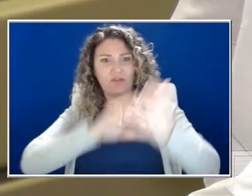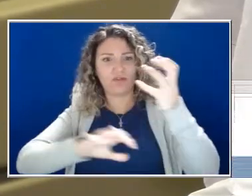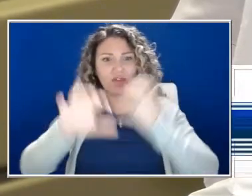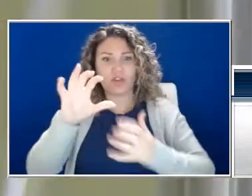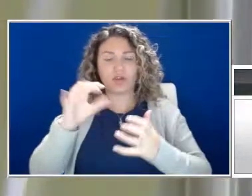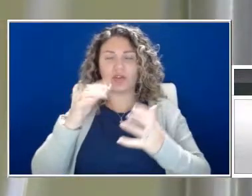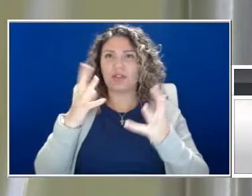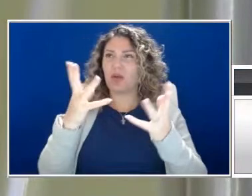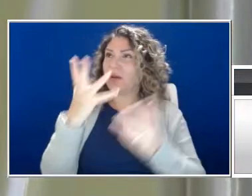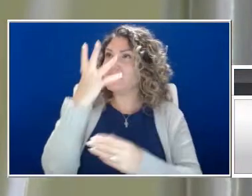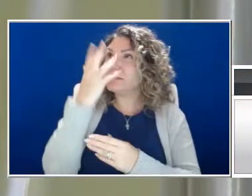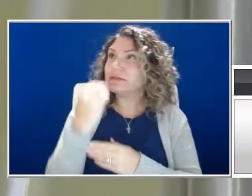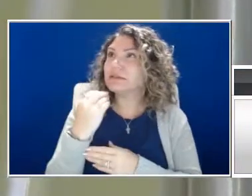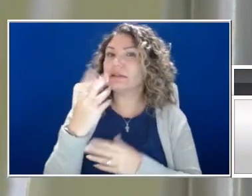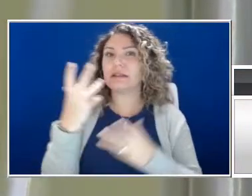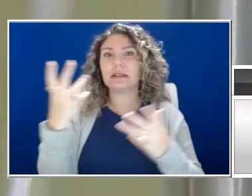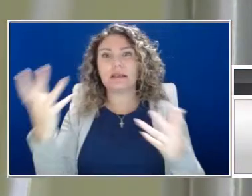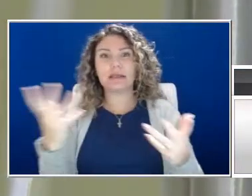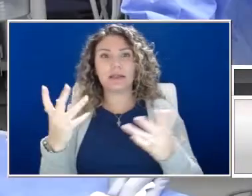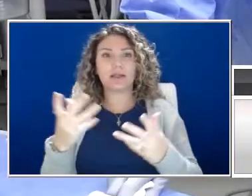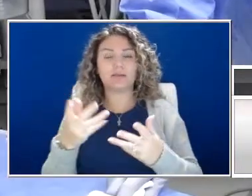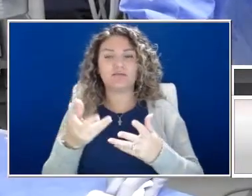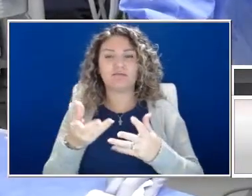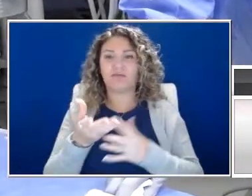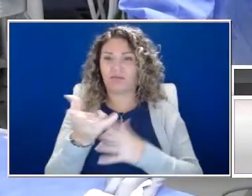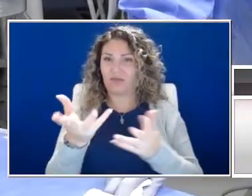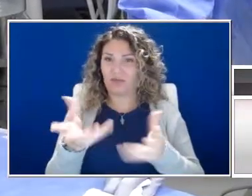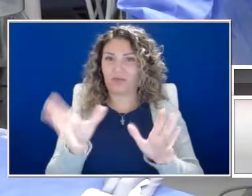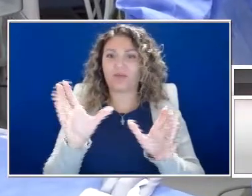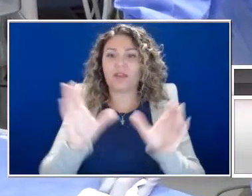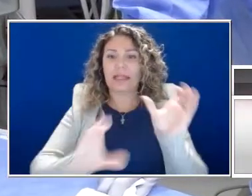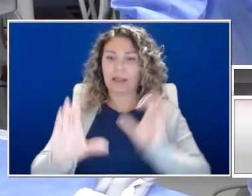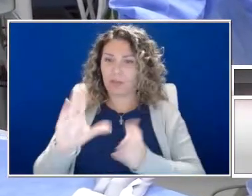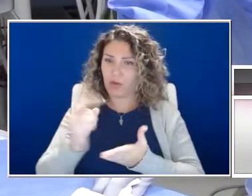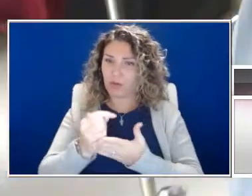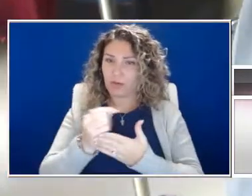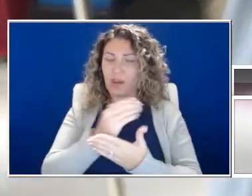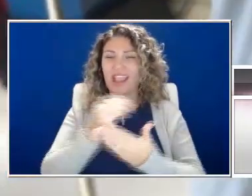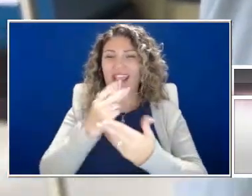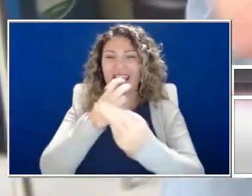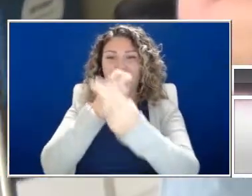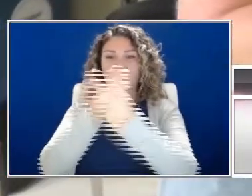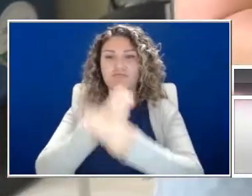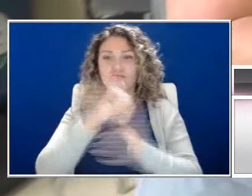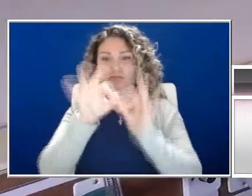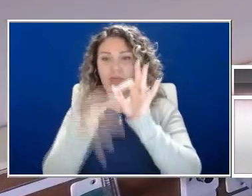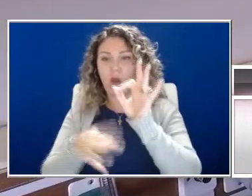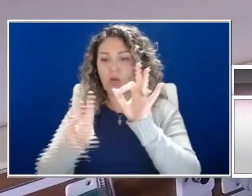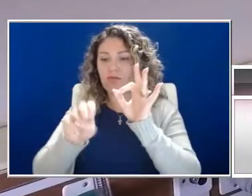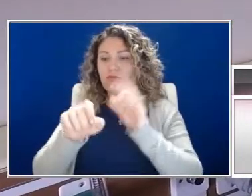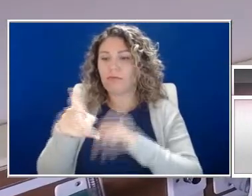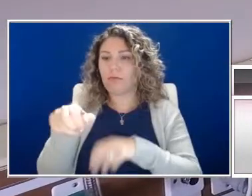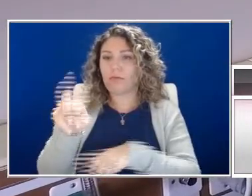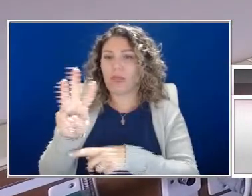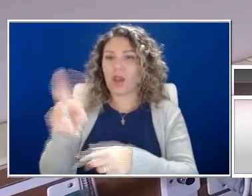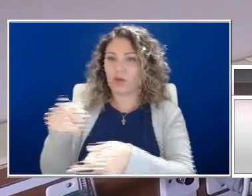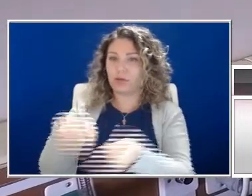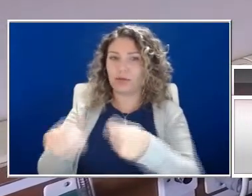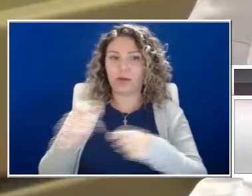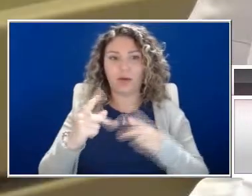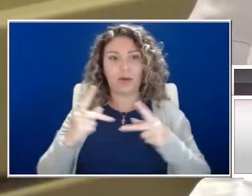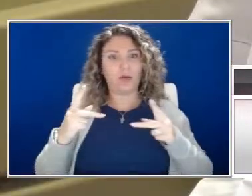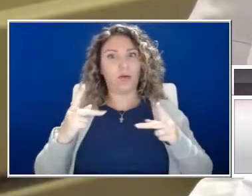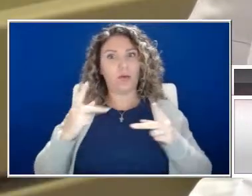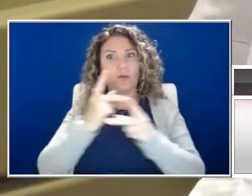all the time. Jody went through chemo treatment and a bone marrow transplant. That was probably one of the worst things ever,